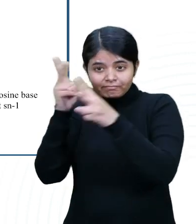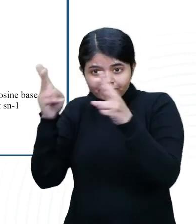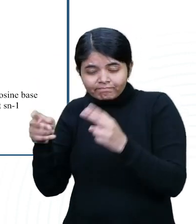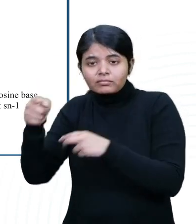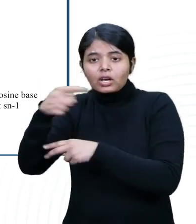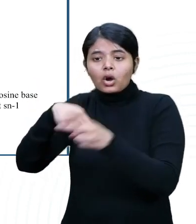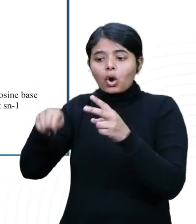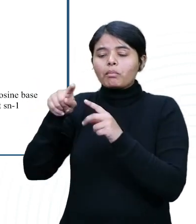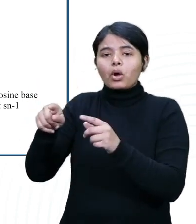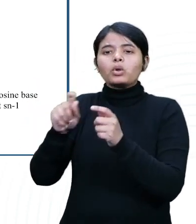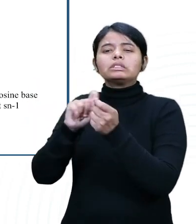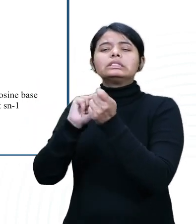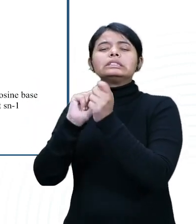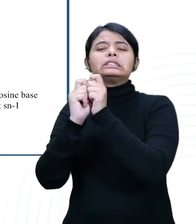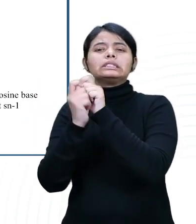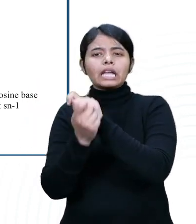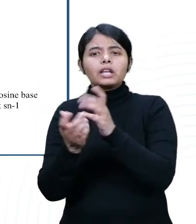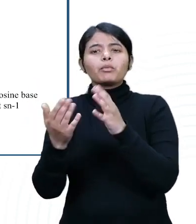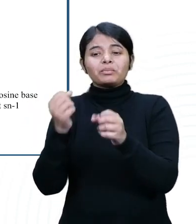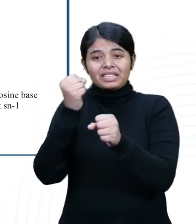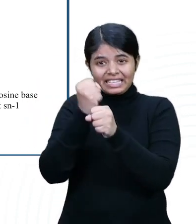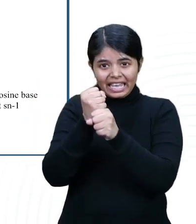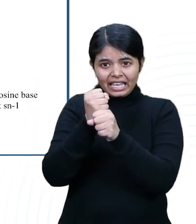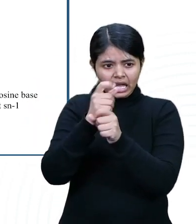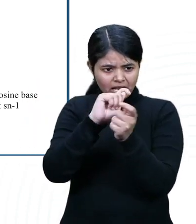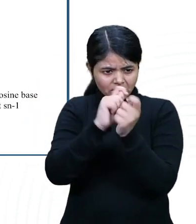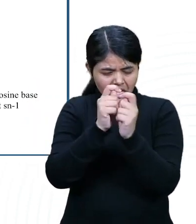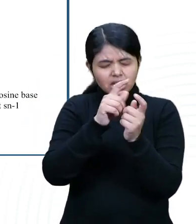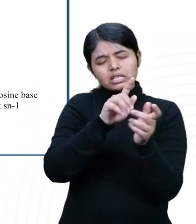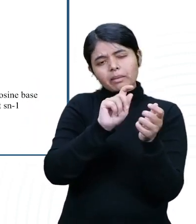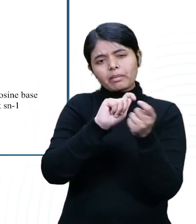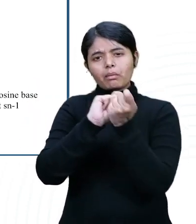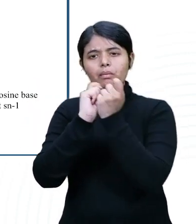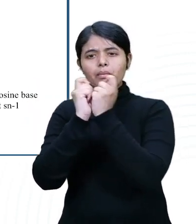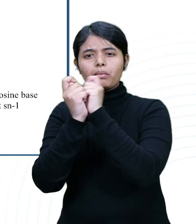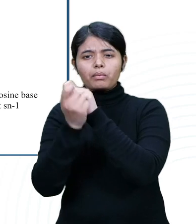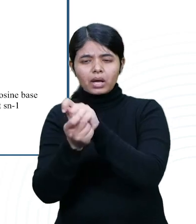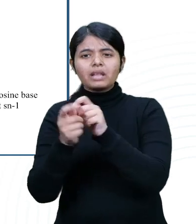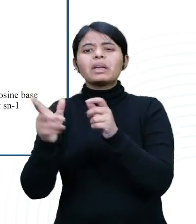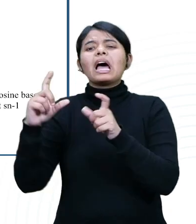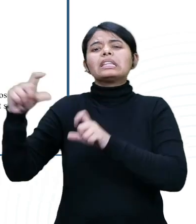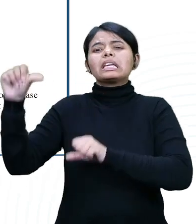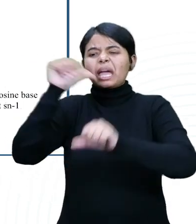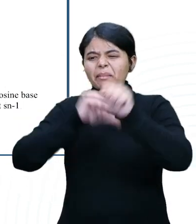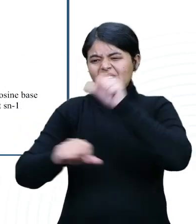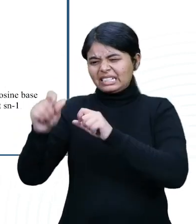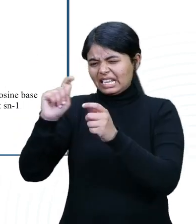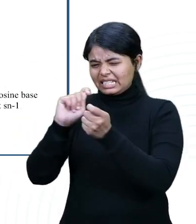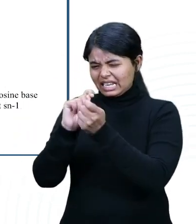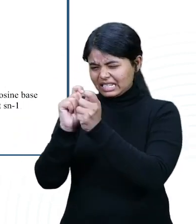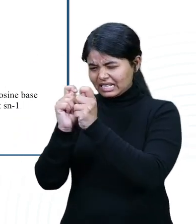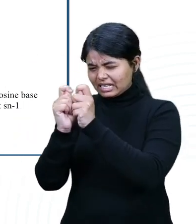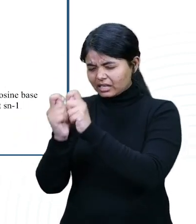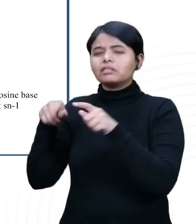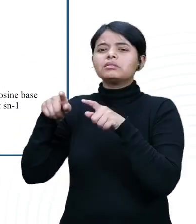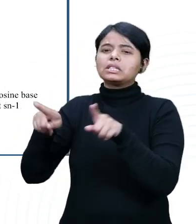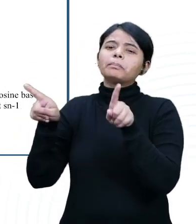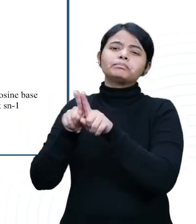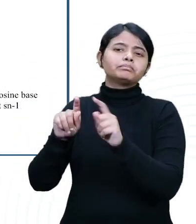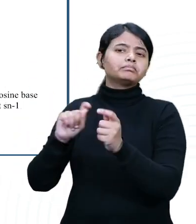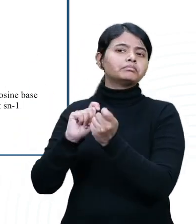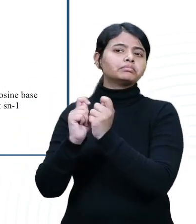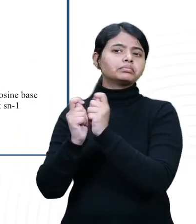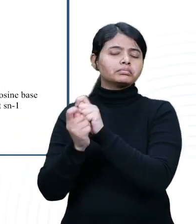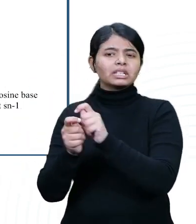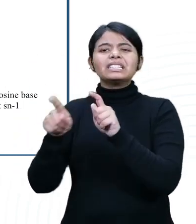Now, the structure of the gippals is the same as the GPI anchored molecule, and where a lipid